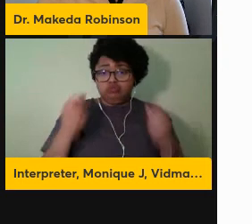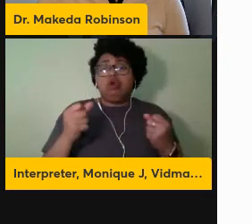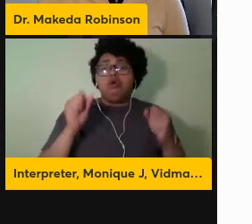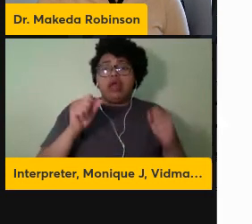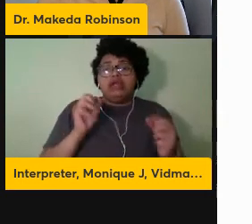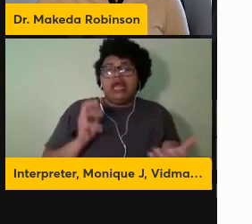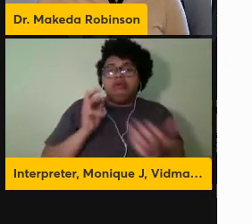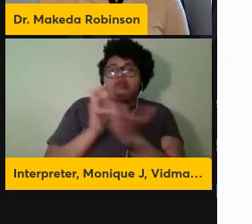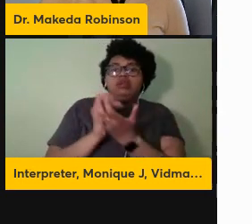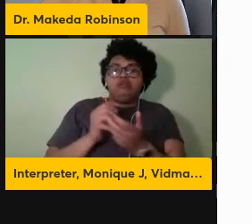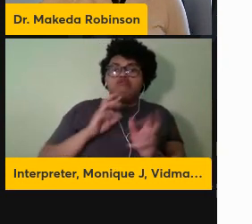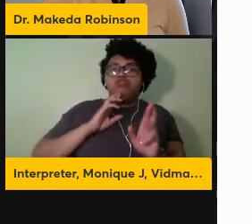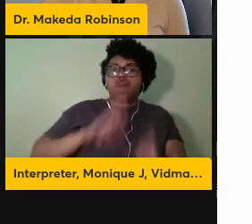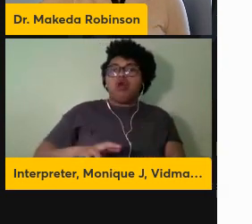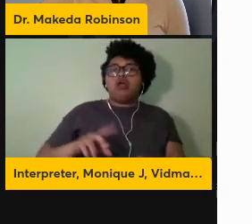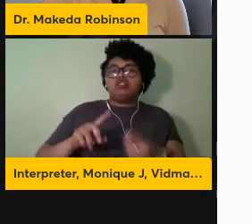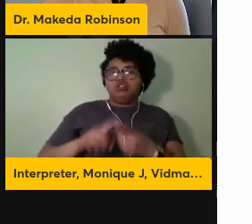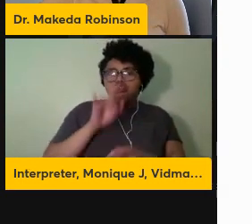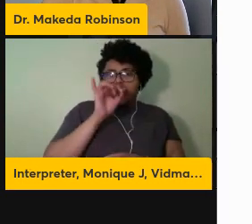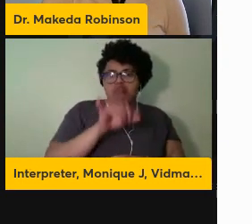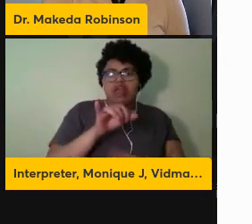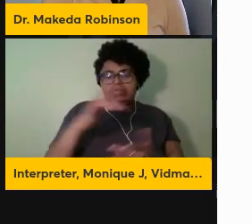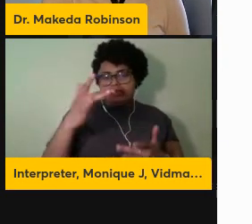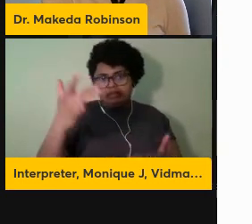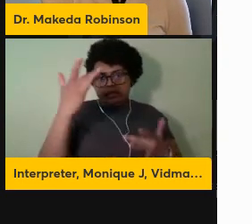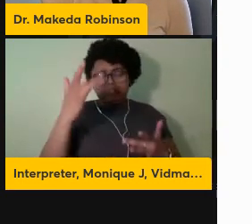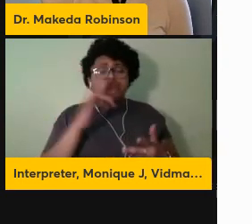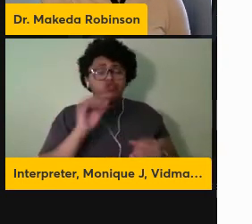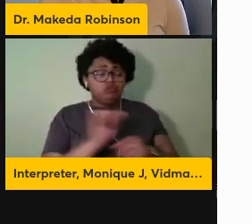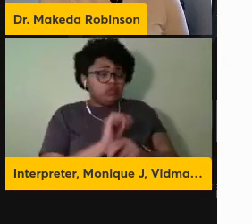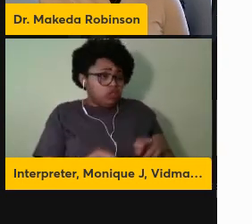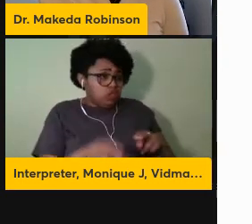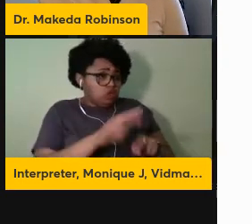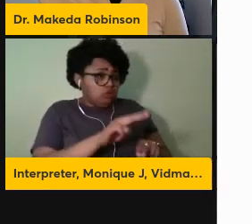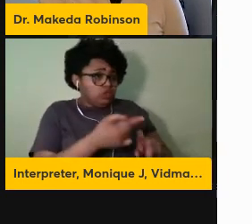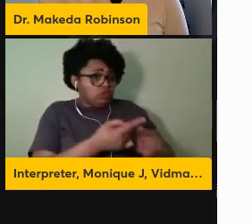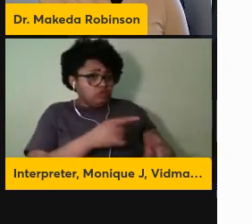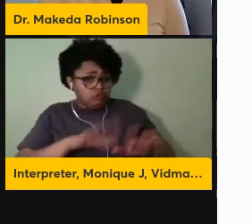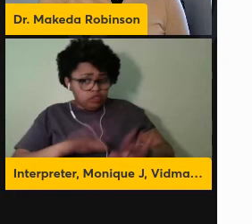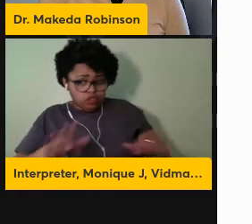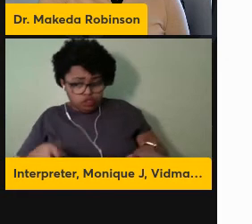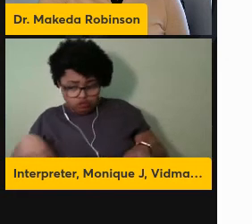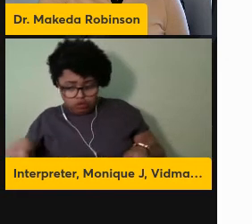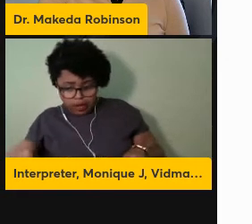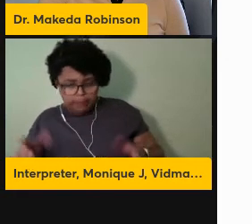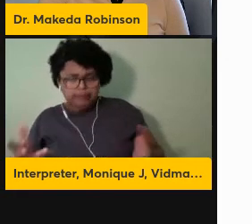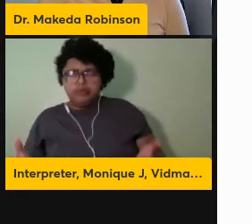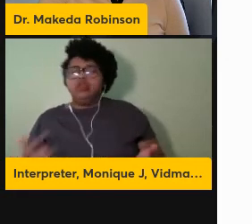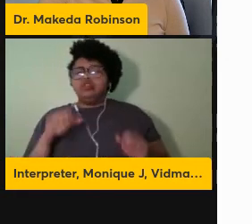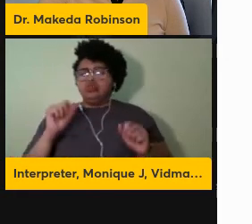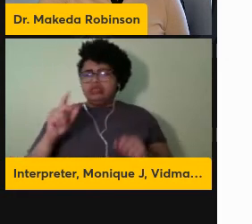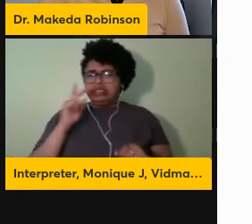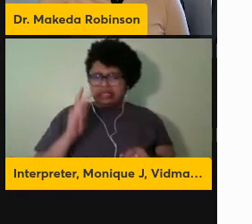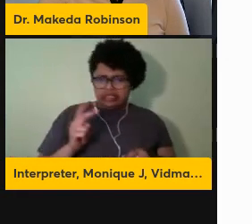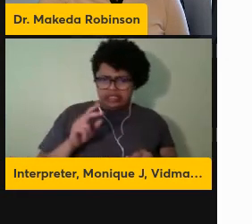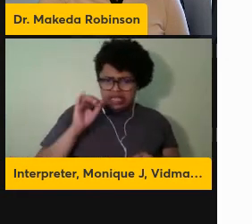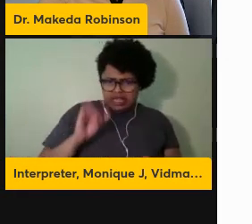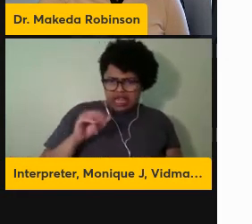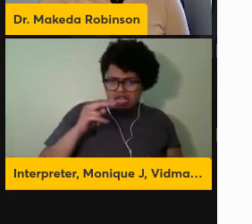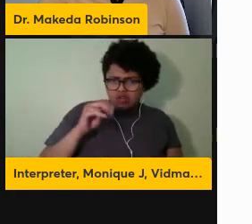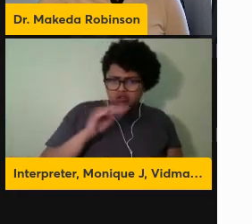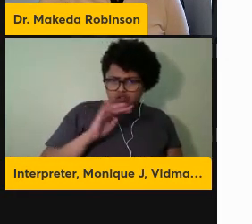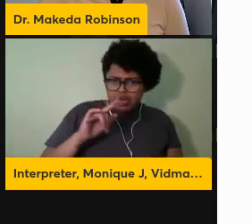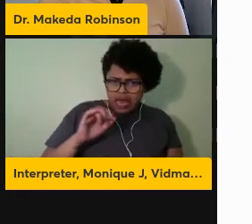least slightly significantly increased from that of children. And so you can see here that the neutralizing